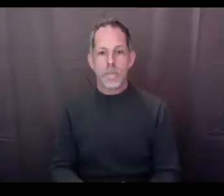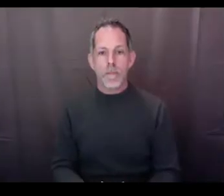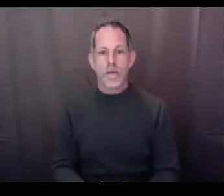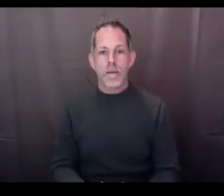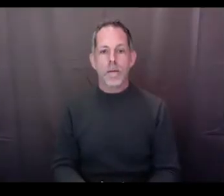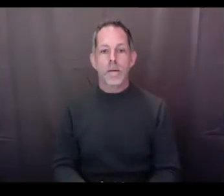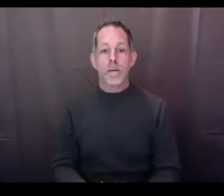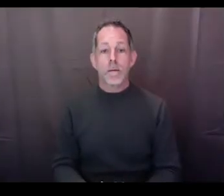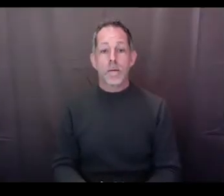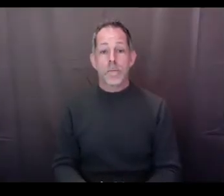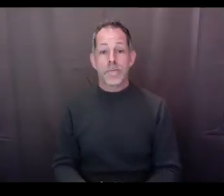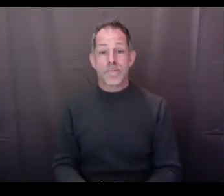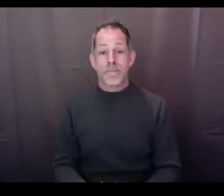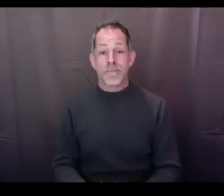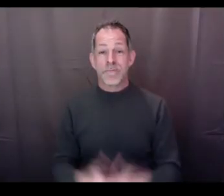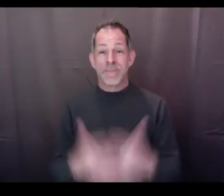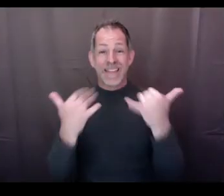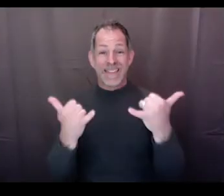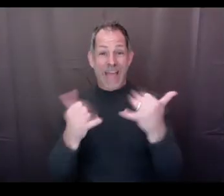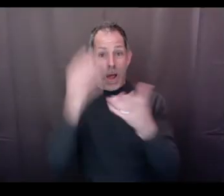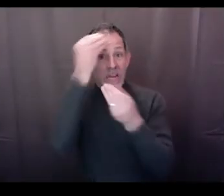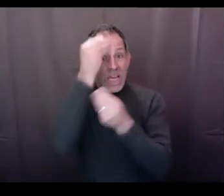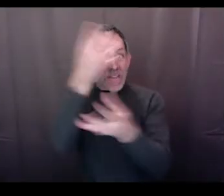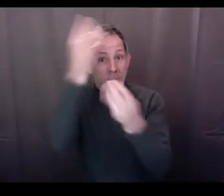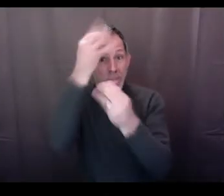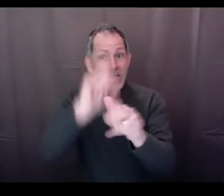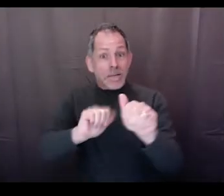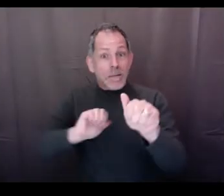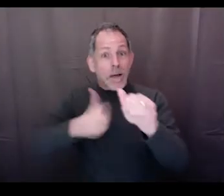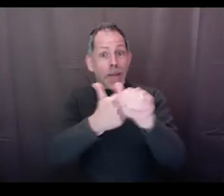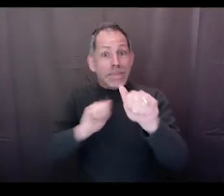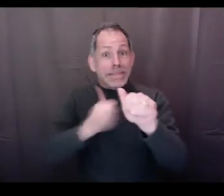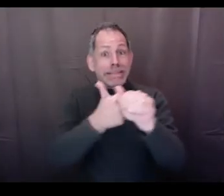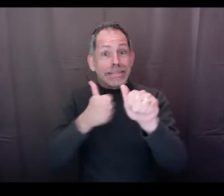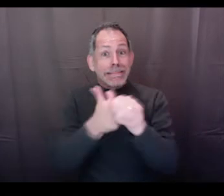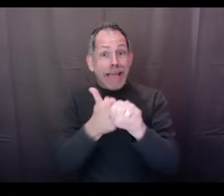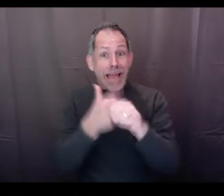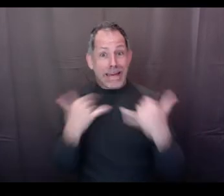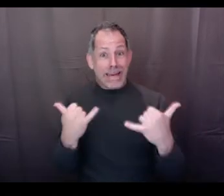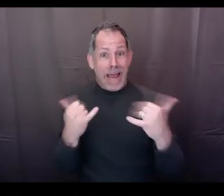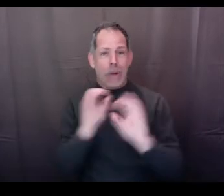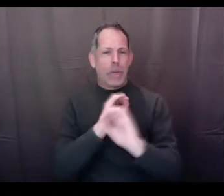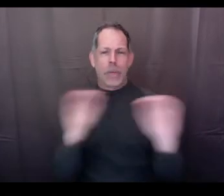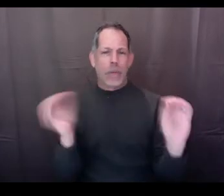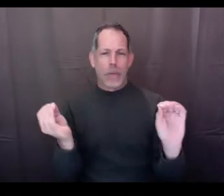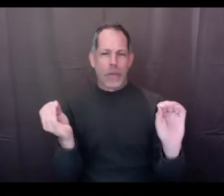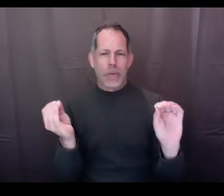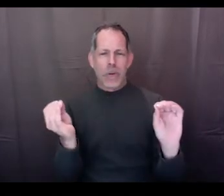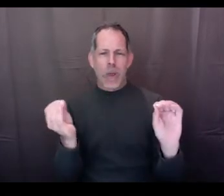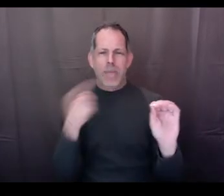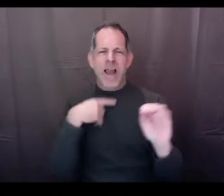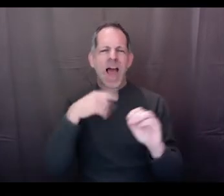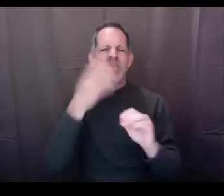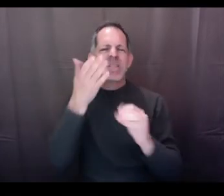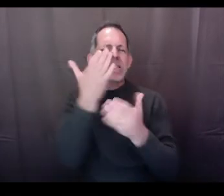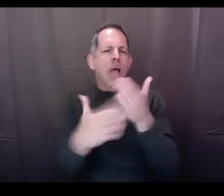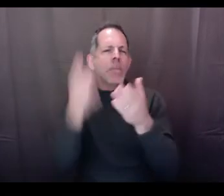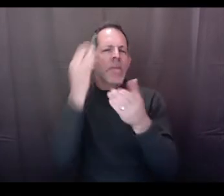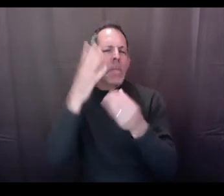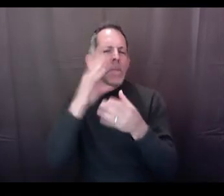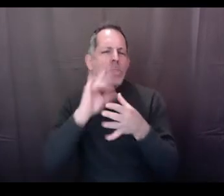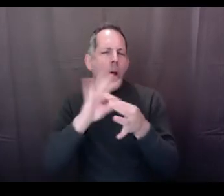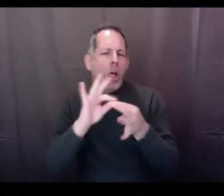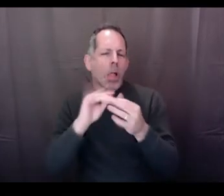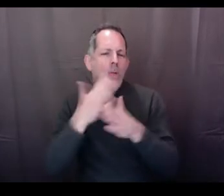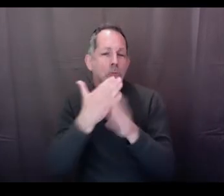thank you all for being with us. And I don't have an update this morning, so I'm going to be really brief. Just want to say thank you to all our residents